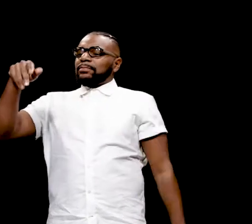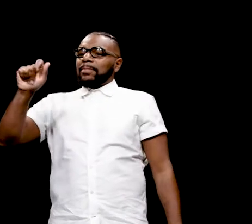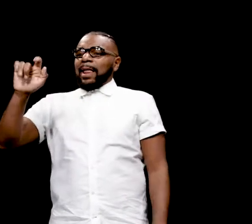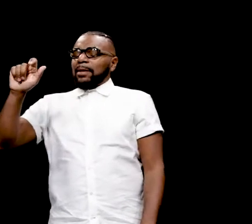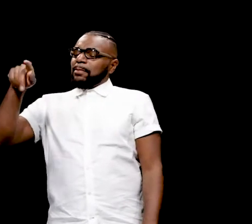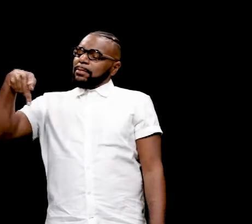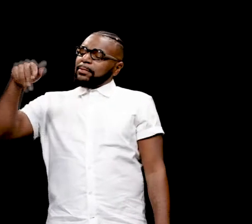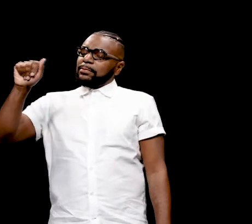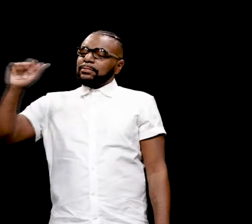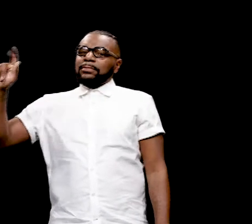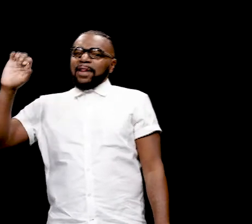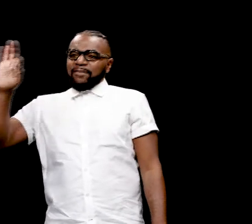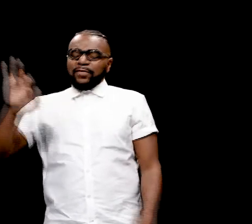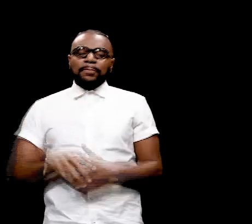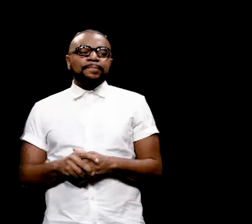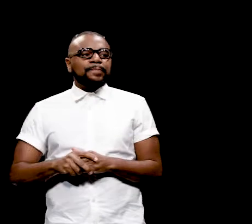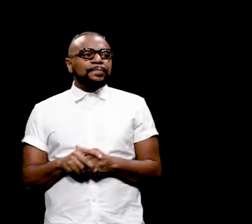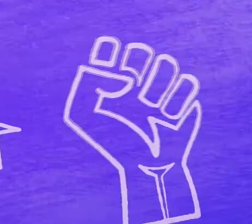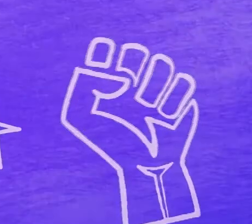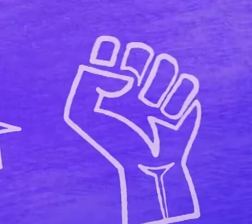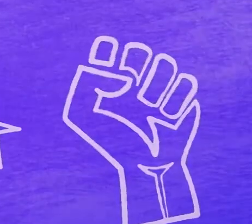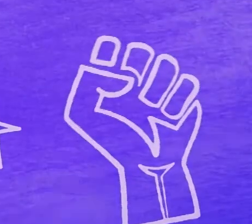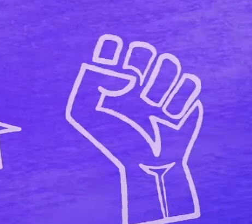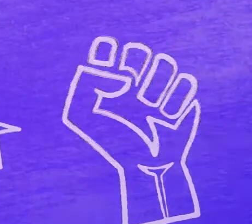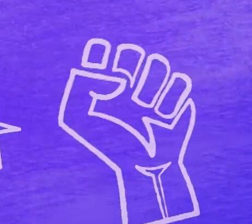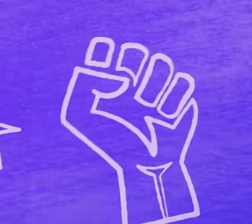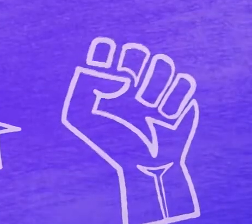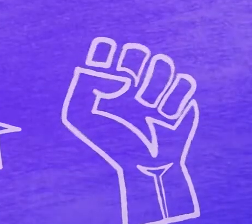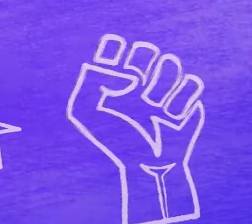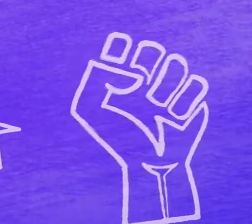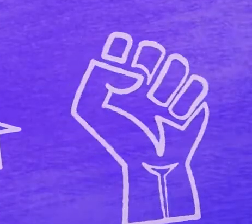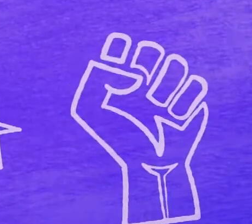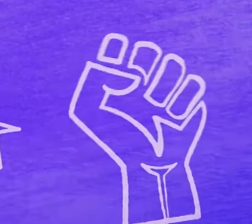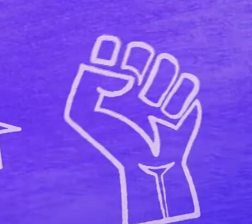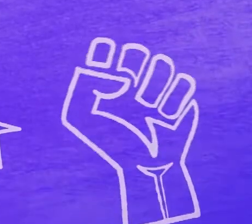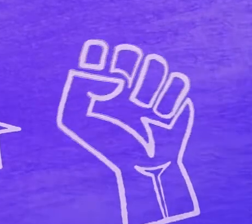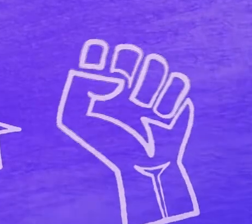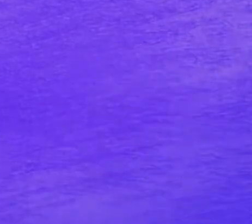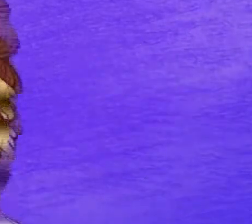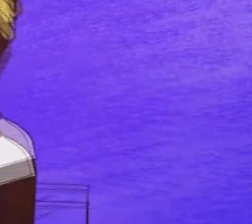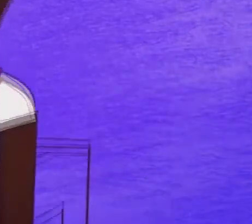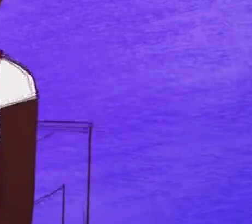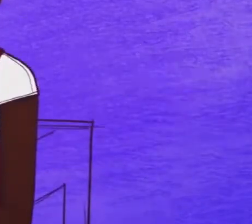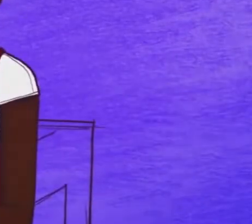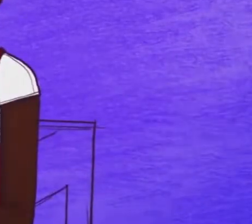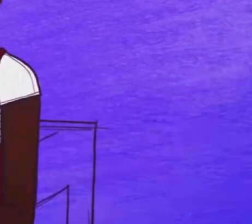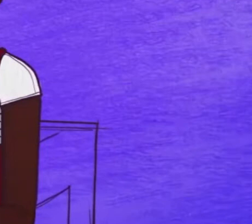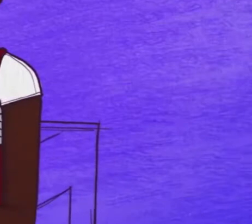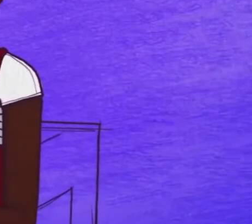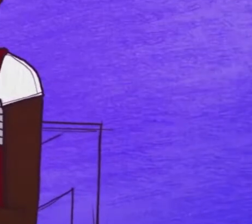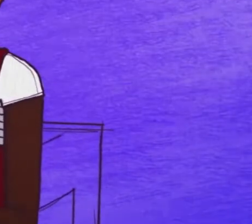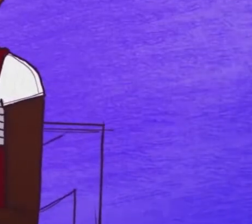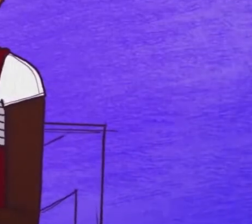and the shakers, the culture creators. We are the very foundation of this country. Our